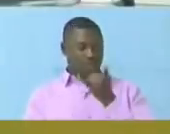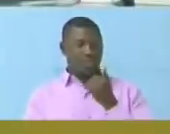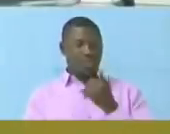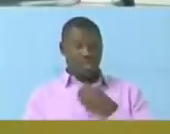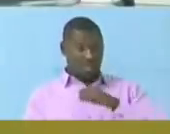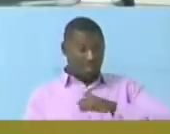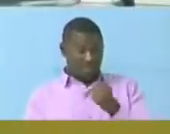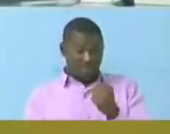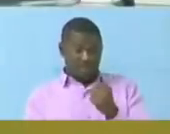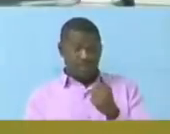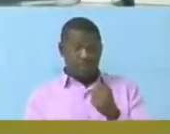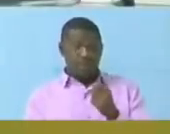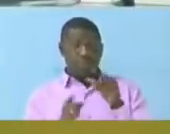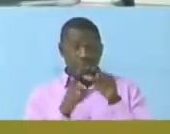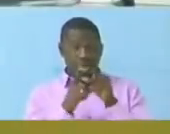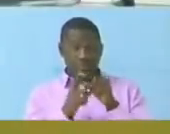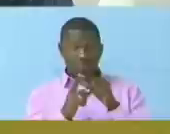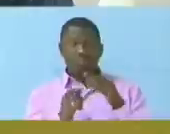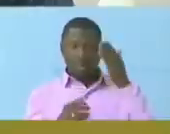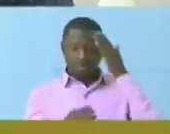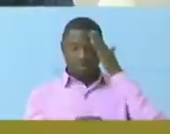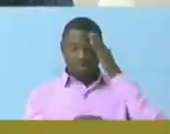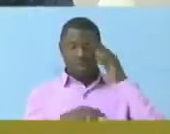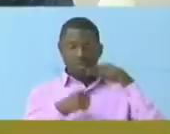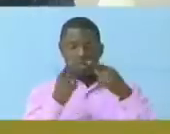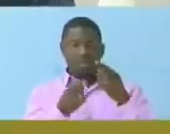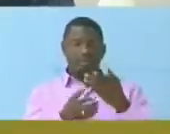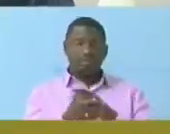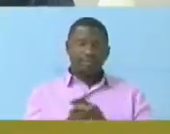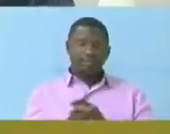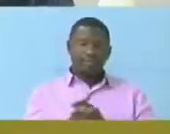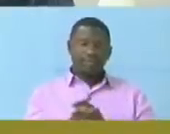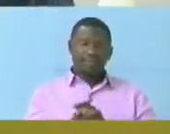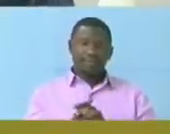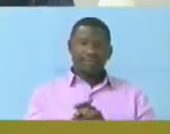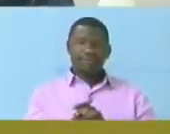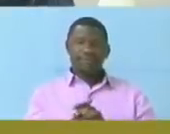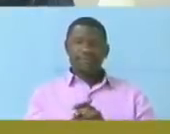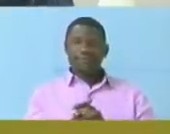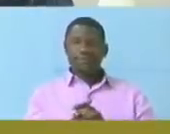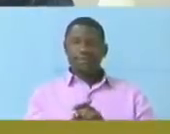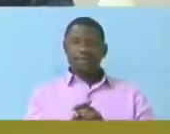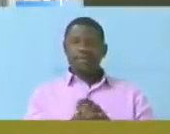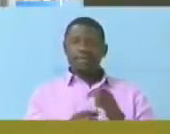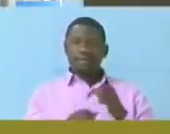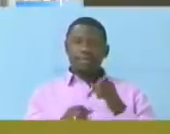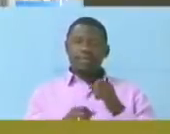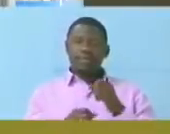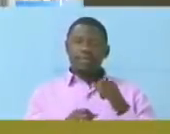we ilaw balango ka wok mo so so mbata wakala male. The government was also in denial